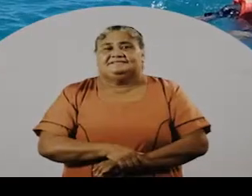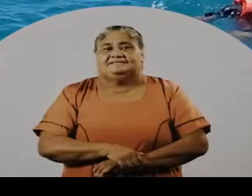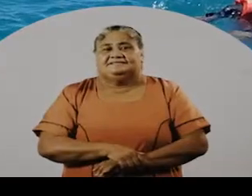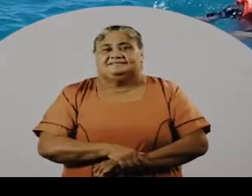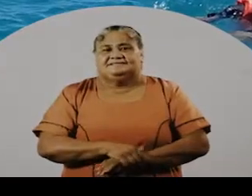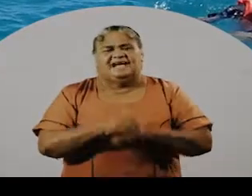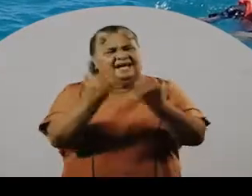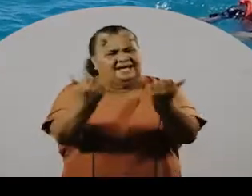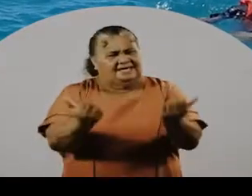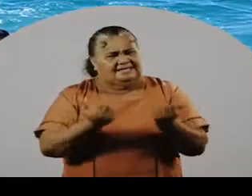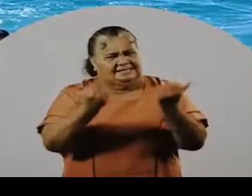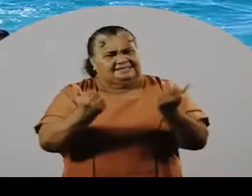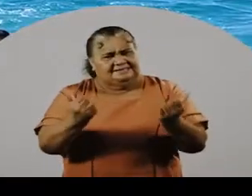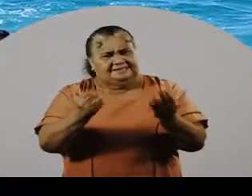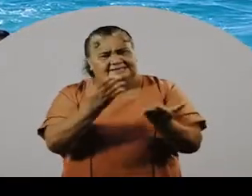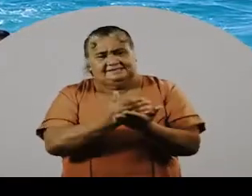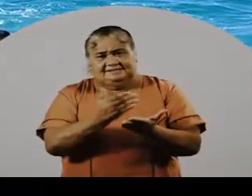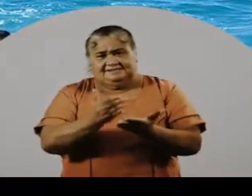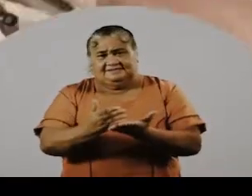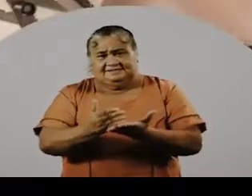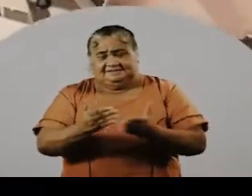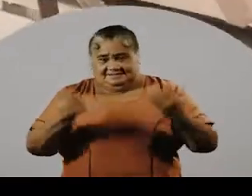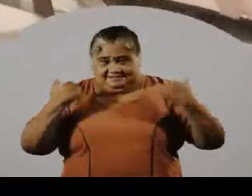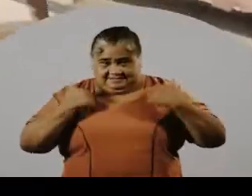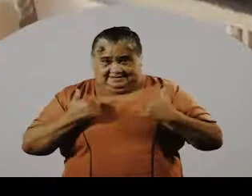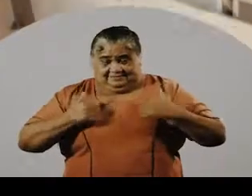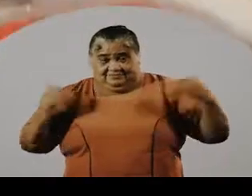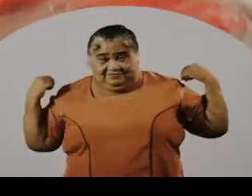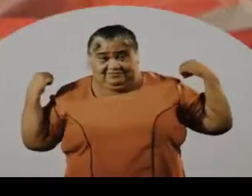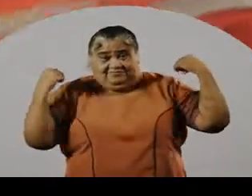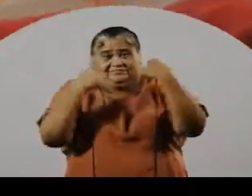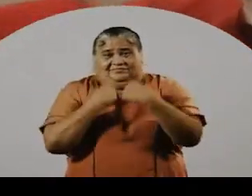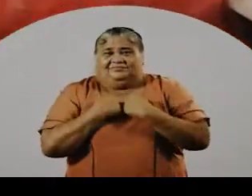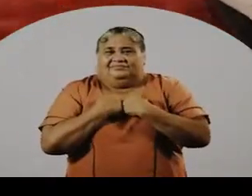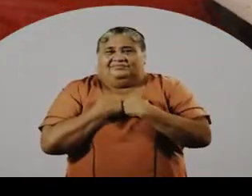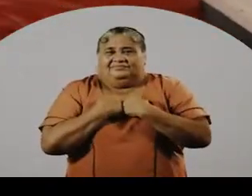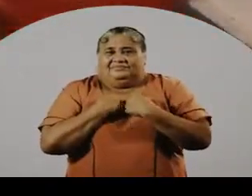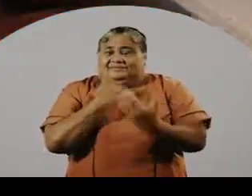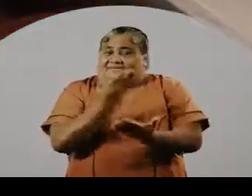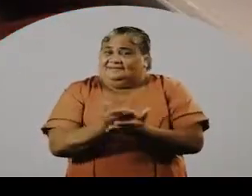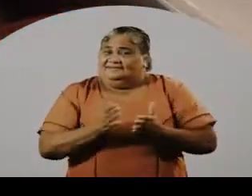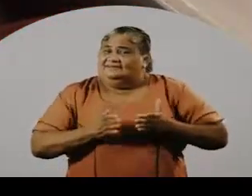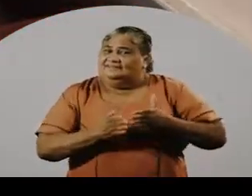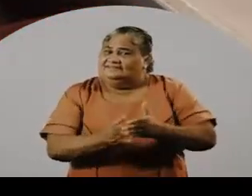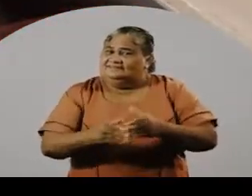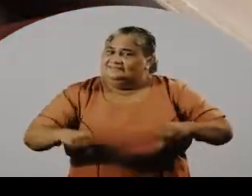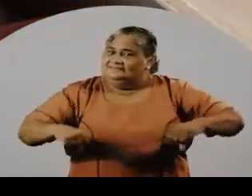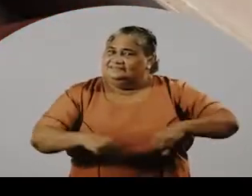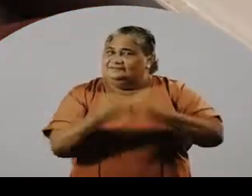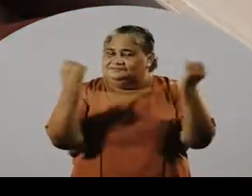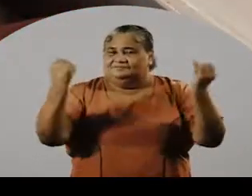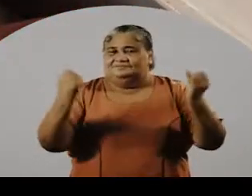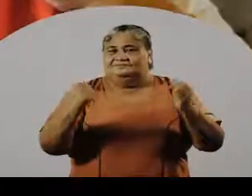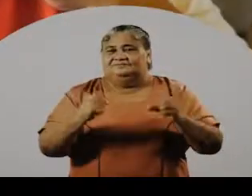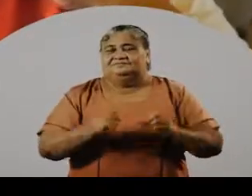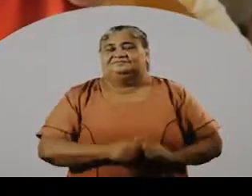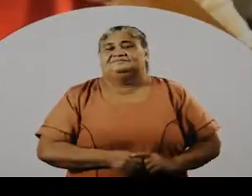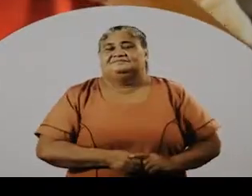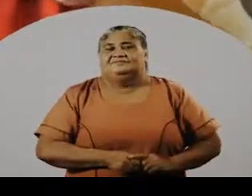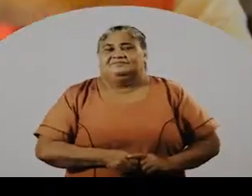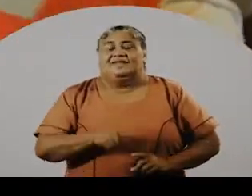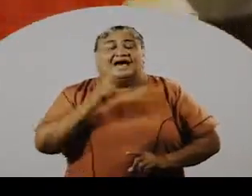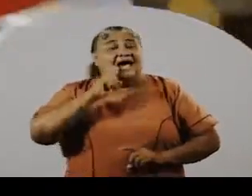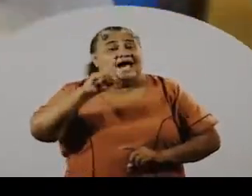ola, e tas. Ua lava taa pena foi ofu faa ola lo I lunga ole nei vaa. E faa nga ai teimi o faa lewe lewe